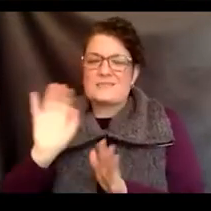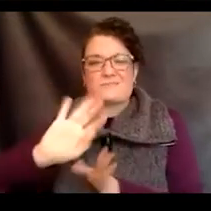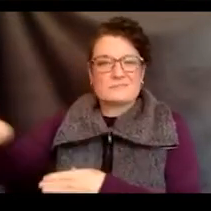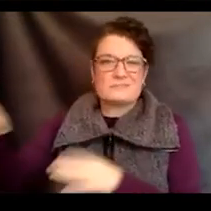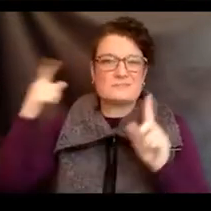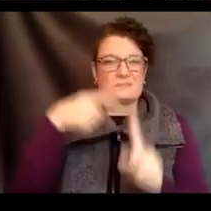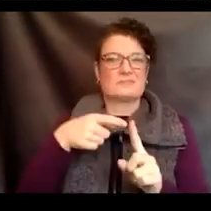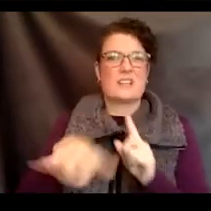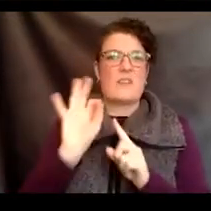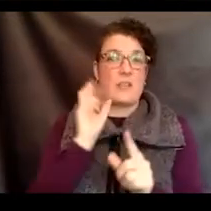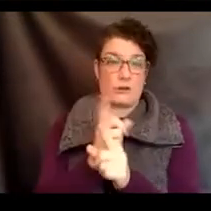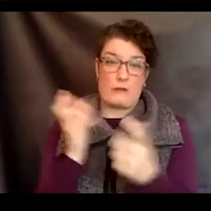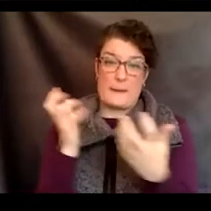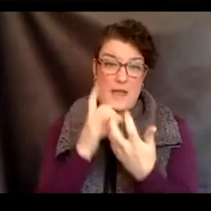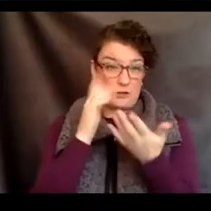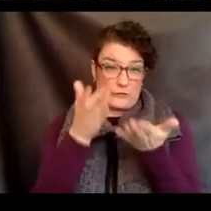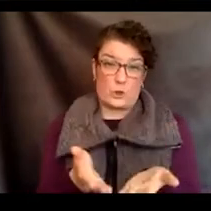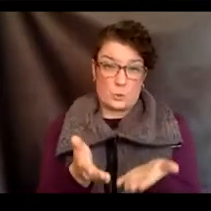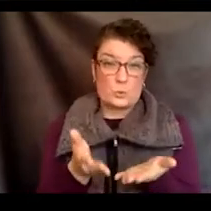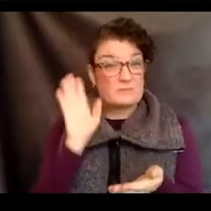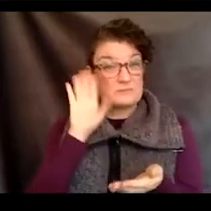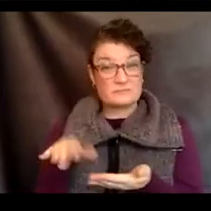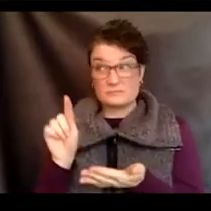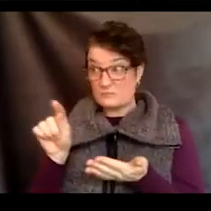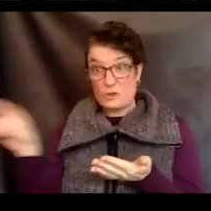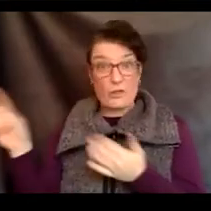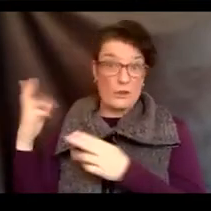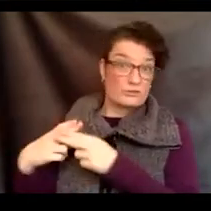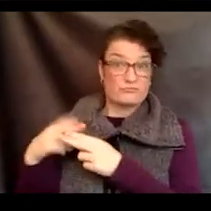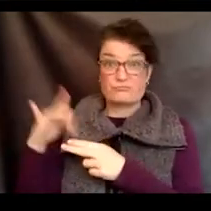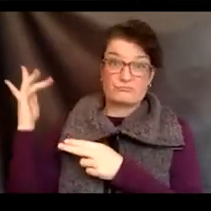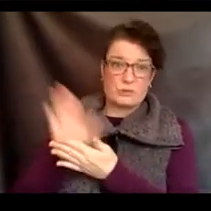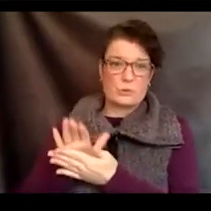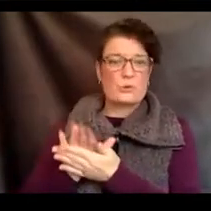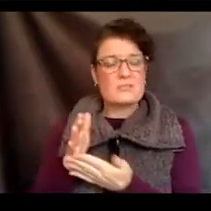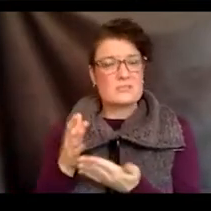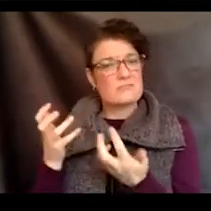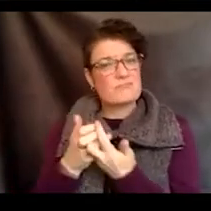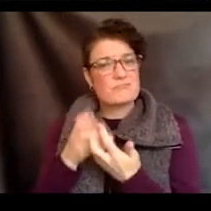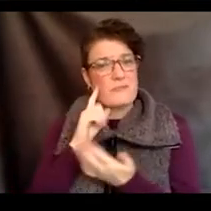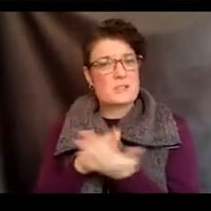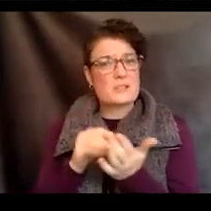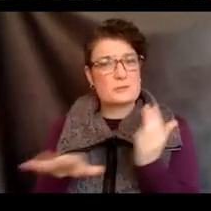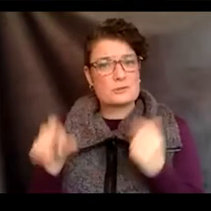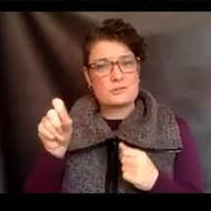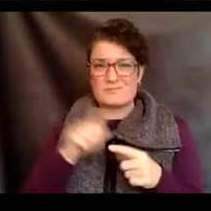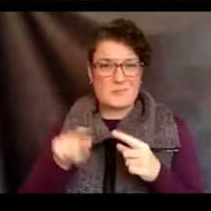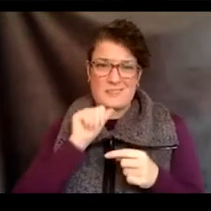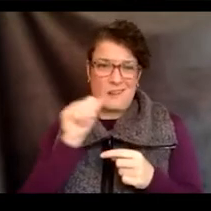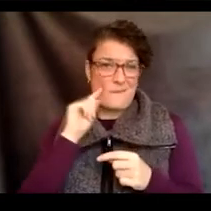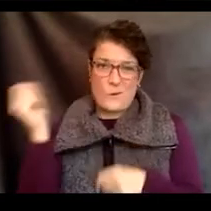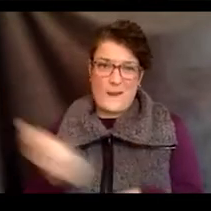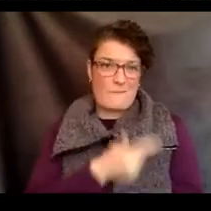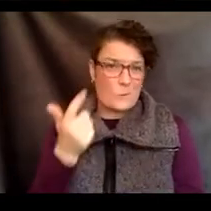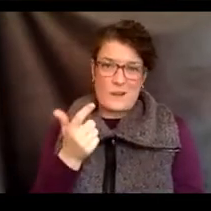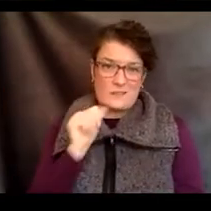you. And those schools are right for some students, and they're really not, you know, they're not a match for everyone. And